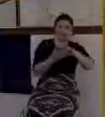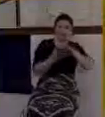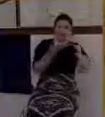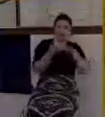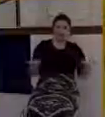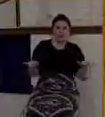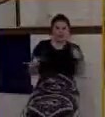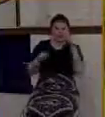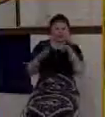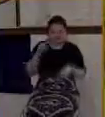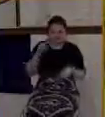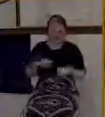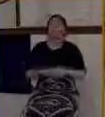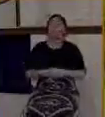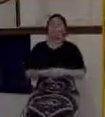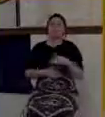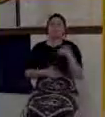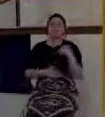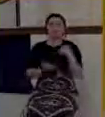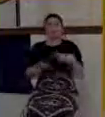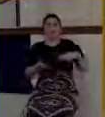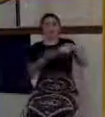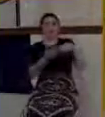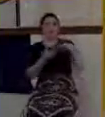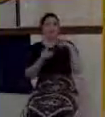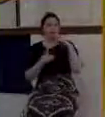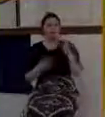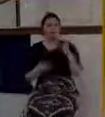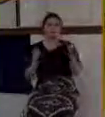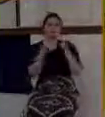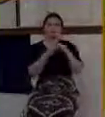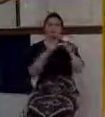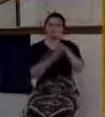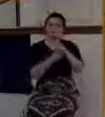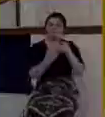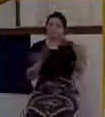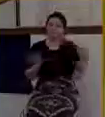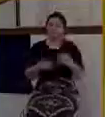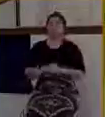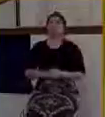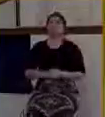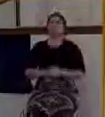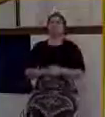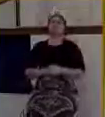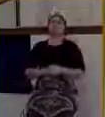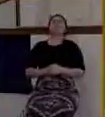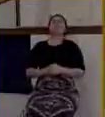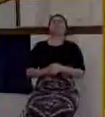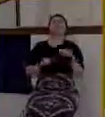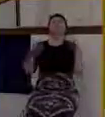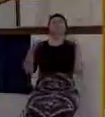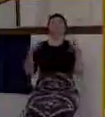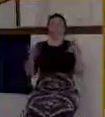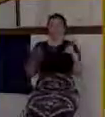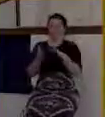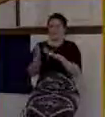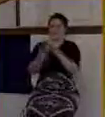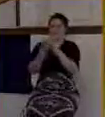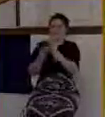wife she would be in the resurrection. So in their minds, this scriptural